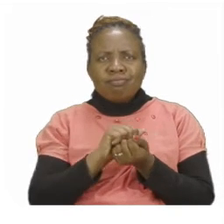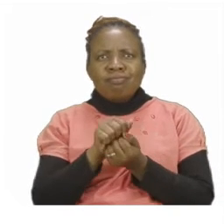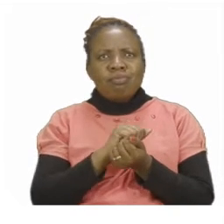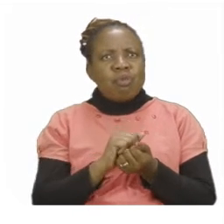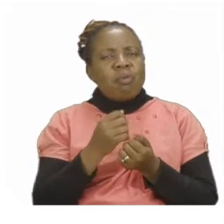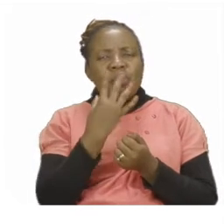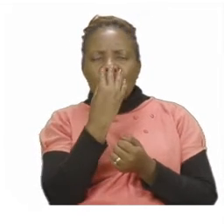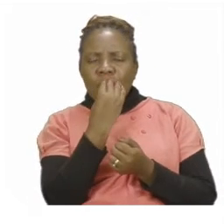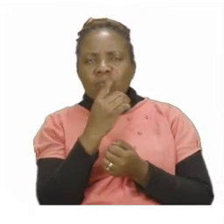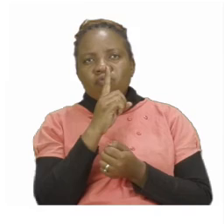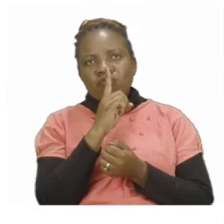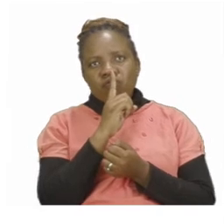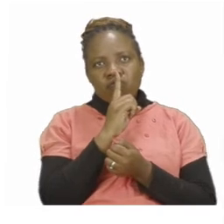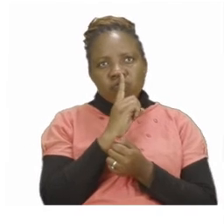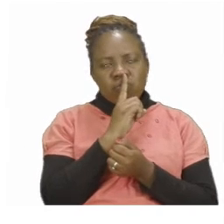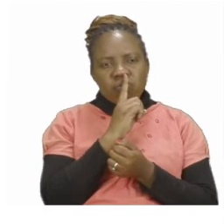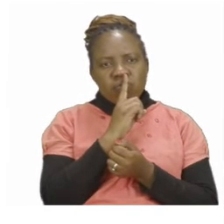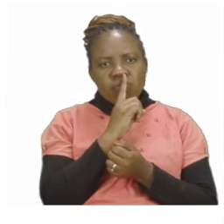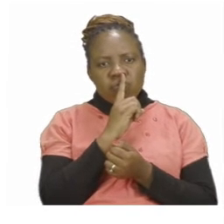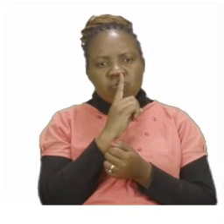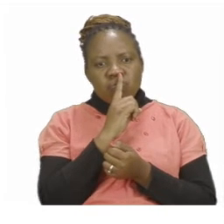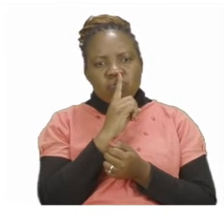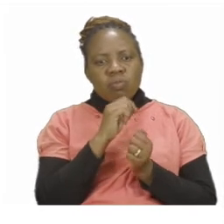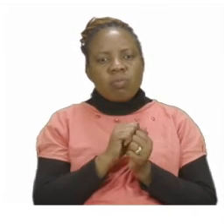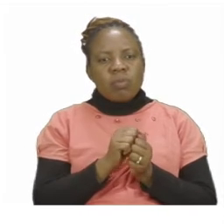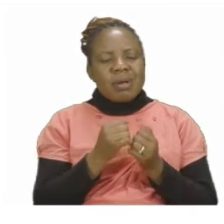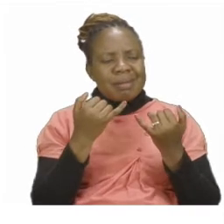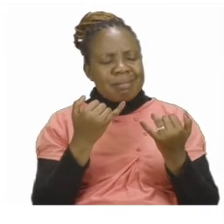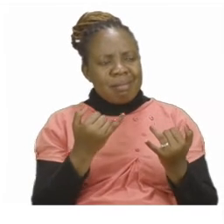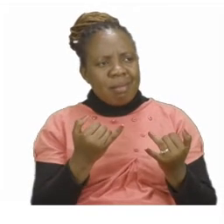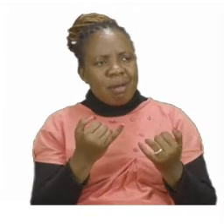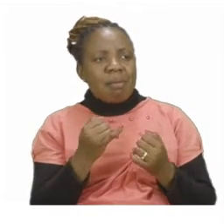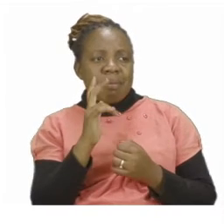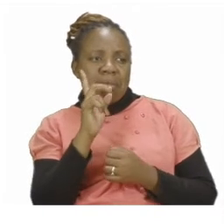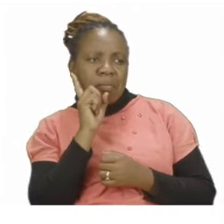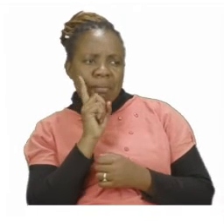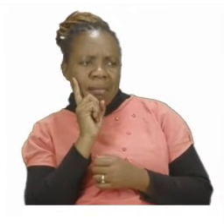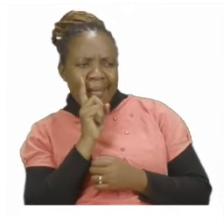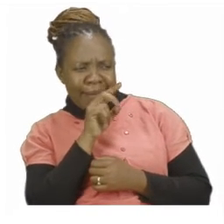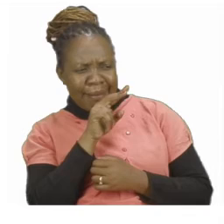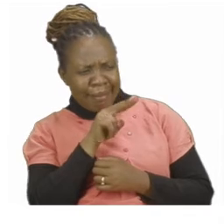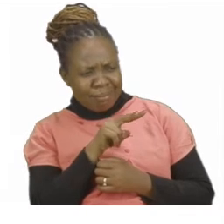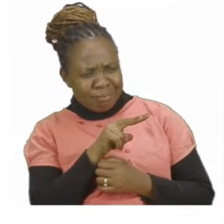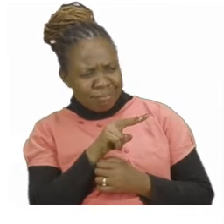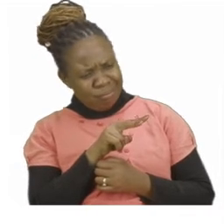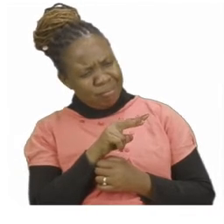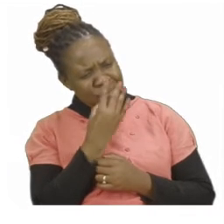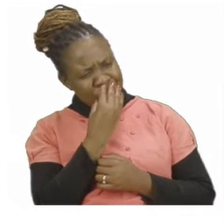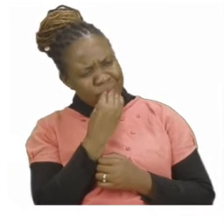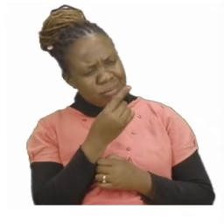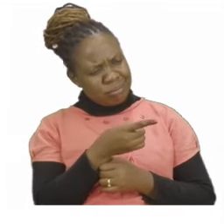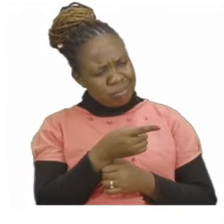got suspicious and went near the wolf. He recognized it to be a wolf